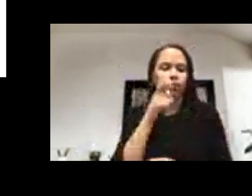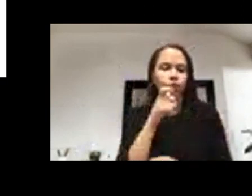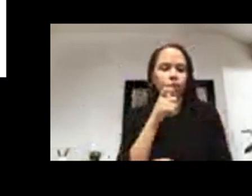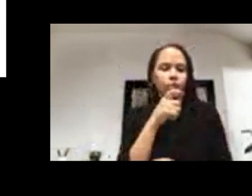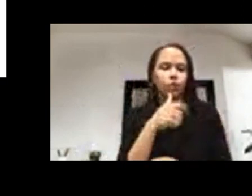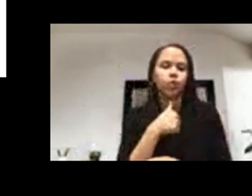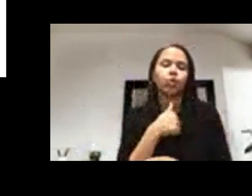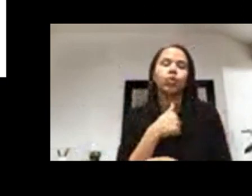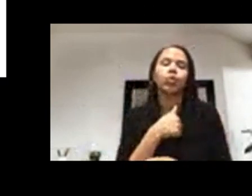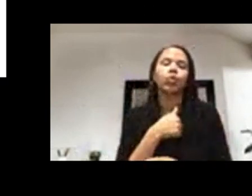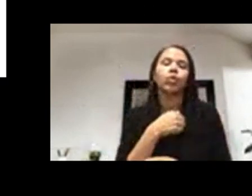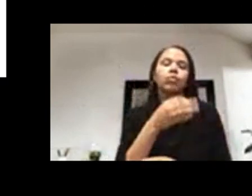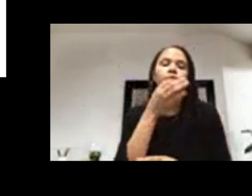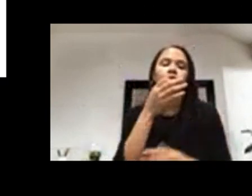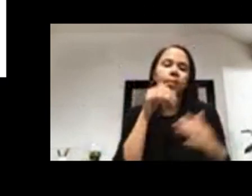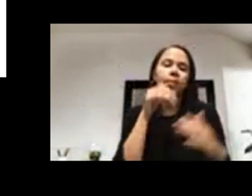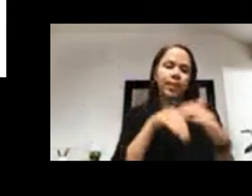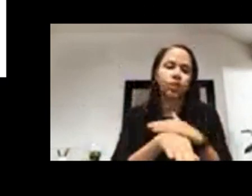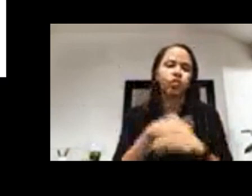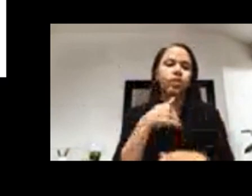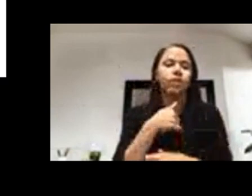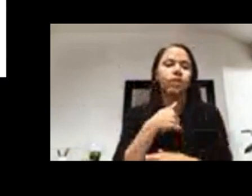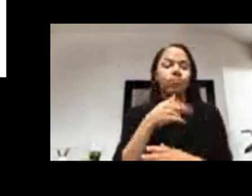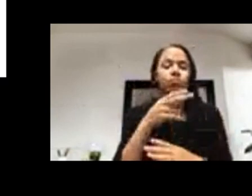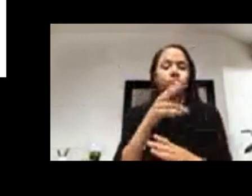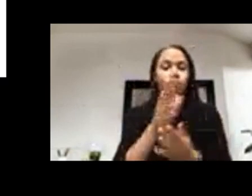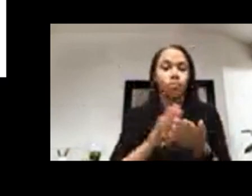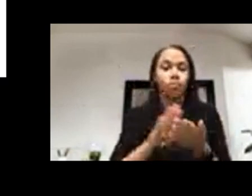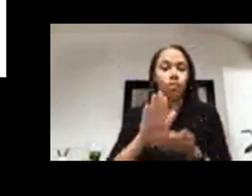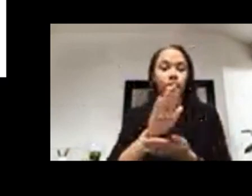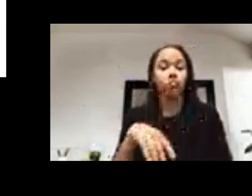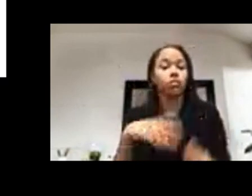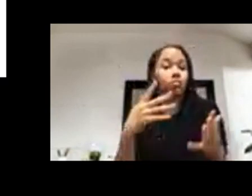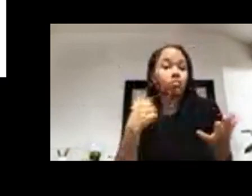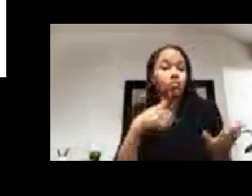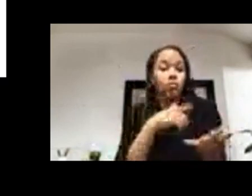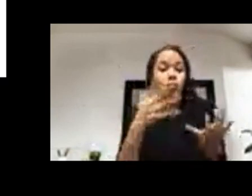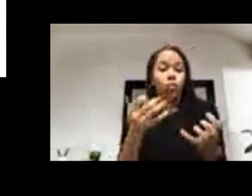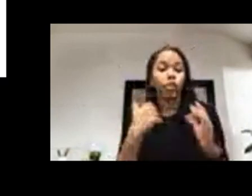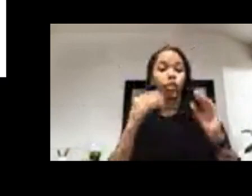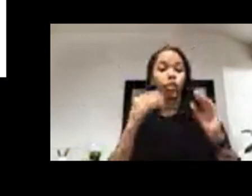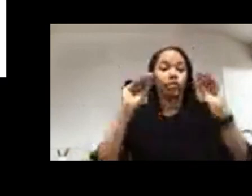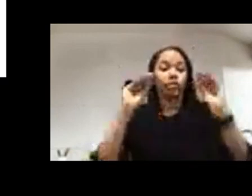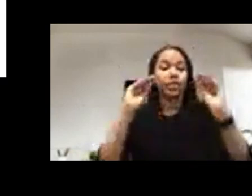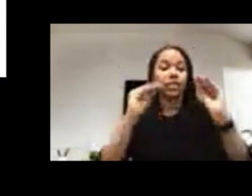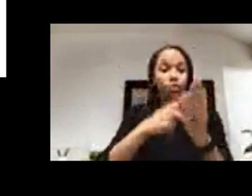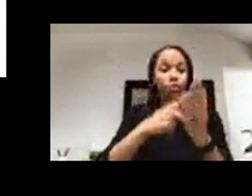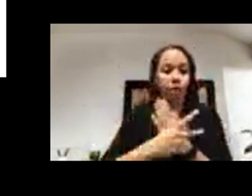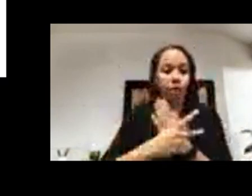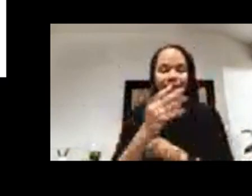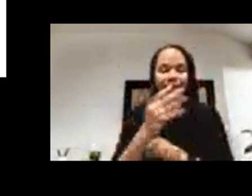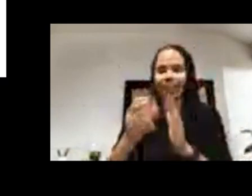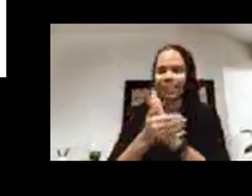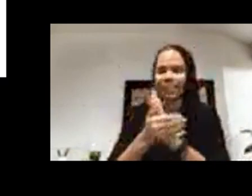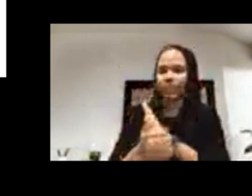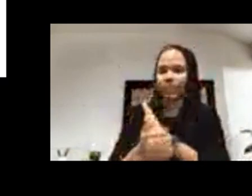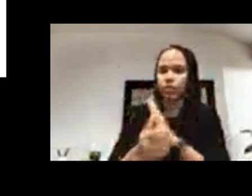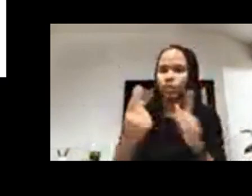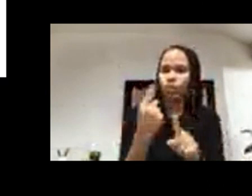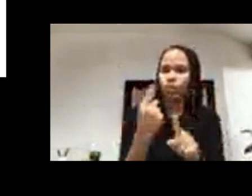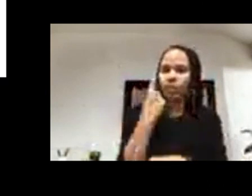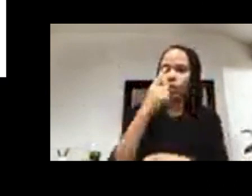freshmen. And our goals were pretty much, we wanted to teach programming, we wanted to teach communication skills that were appropriate for working in teams,